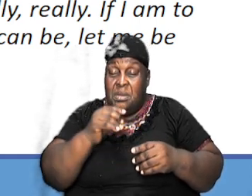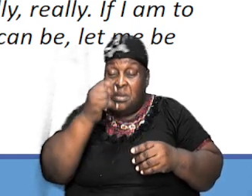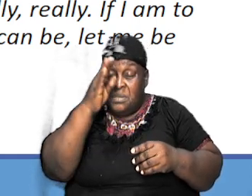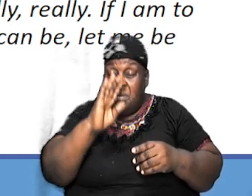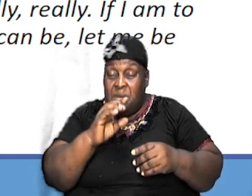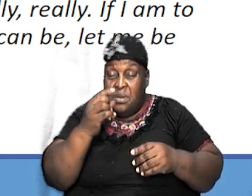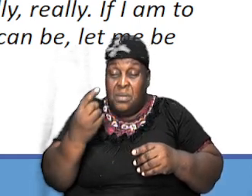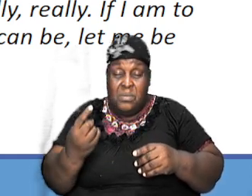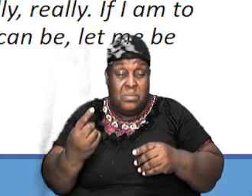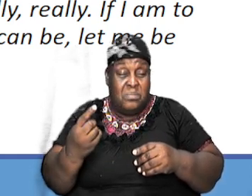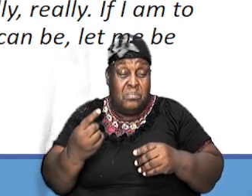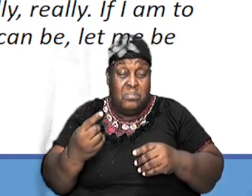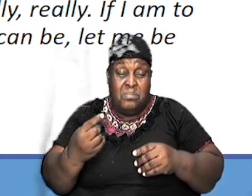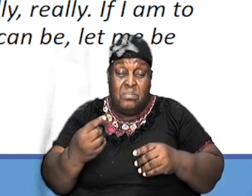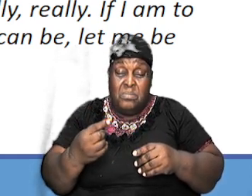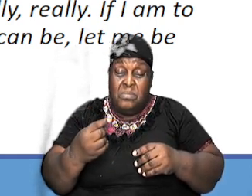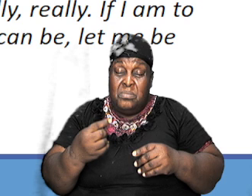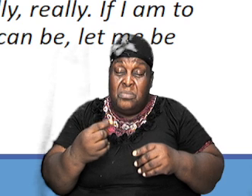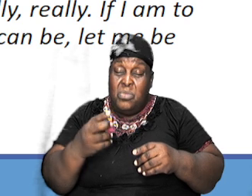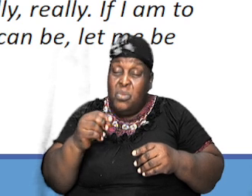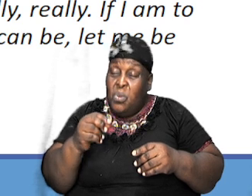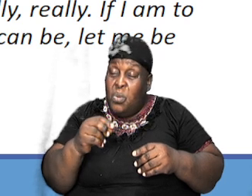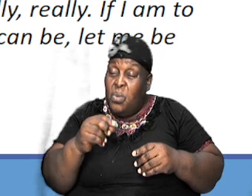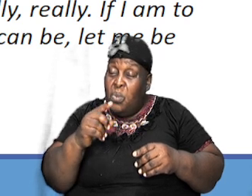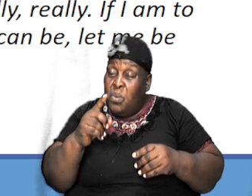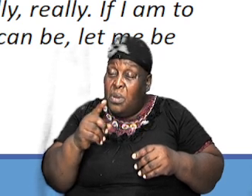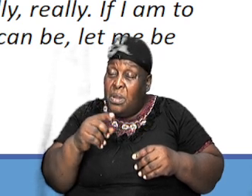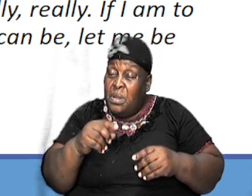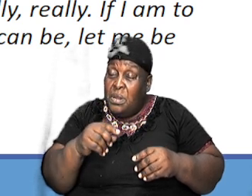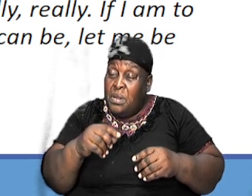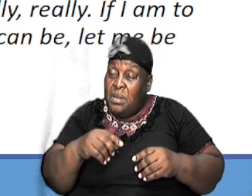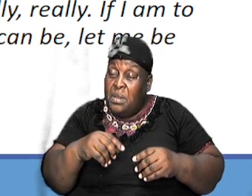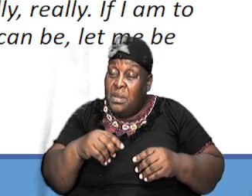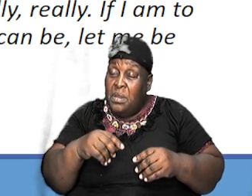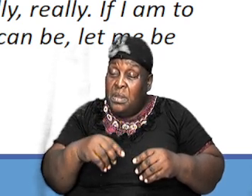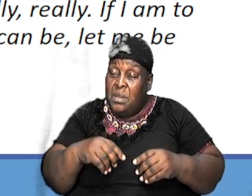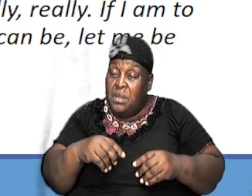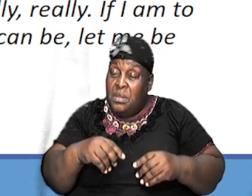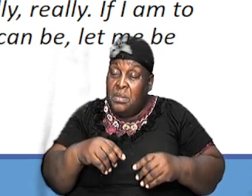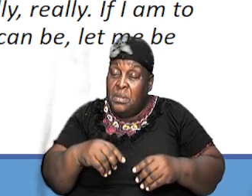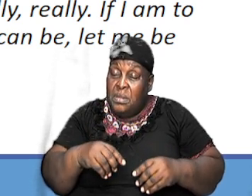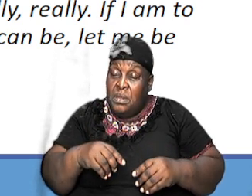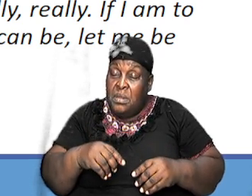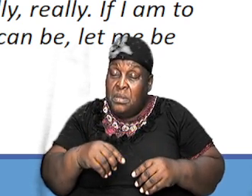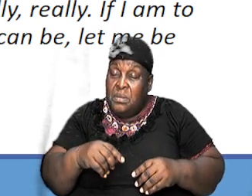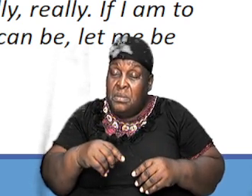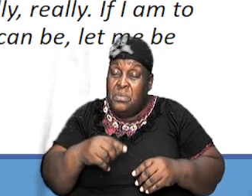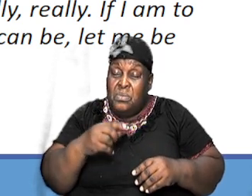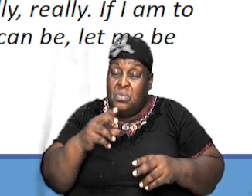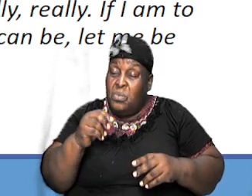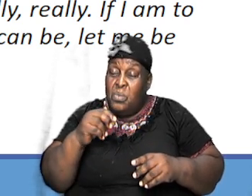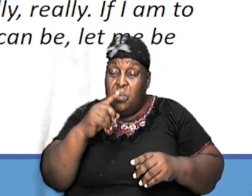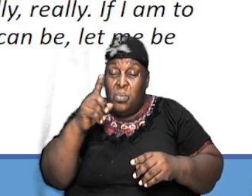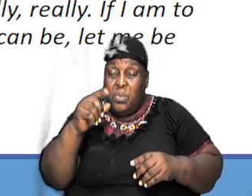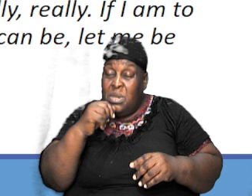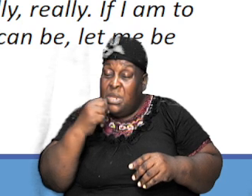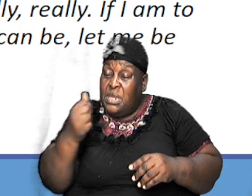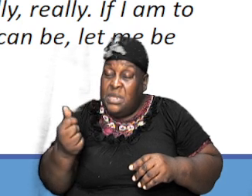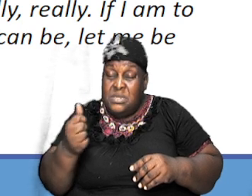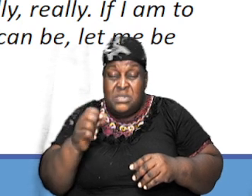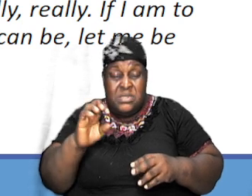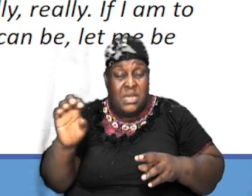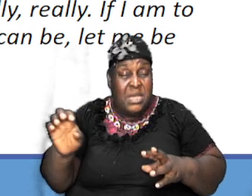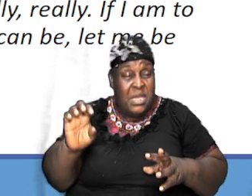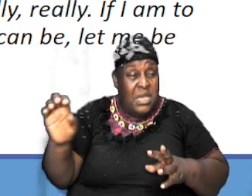scripture ever claimed to be the I am. Right? No one else, you know,